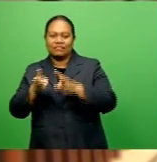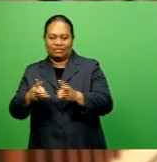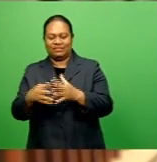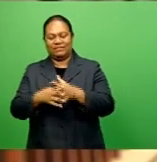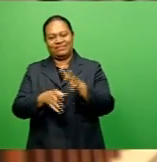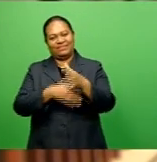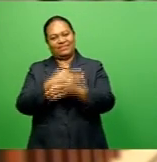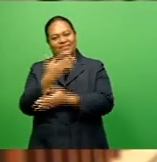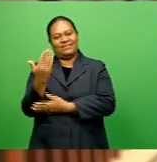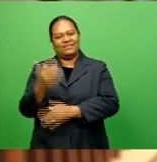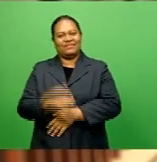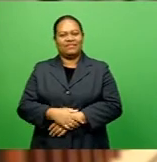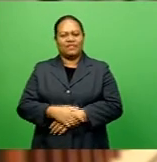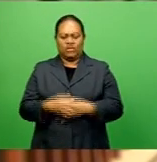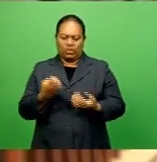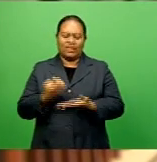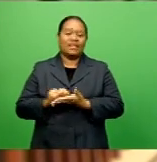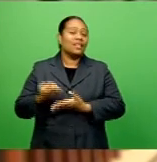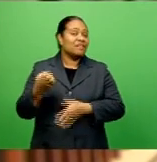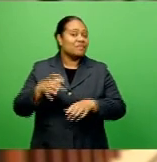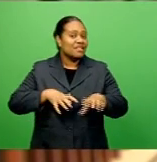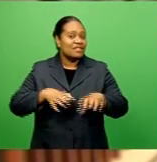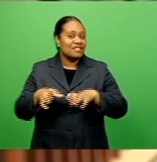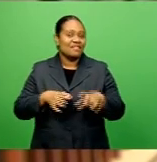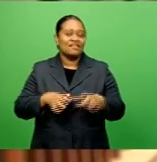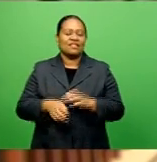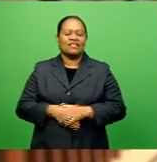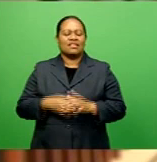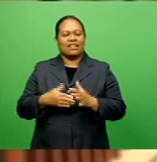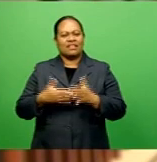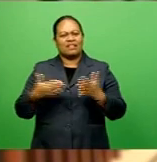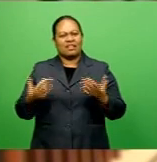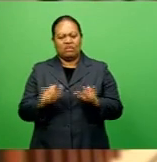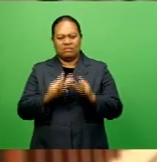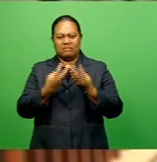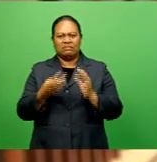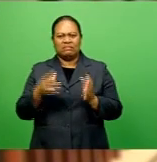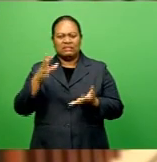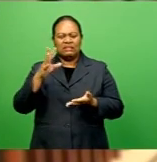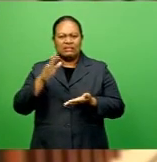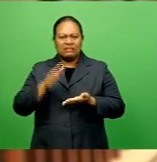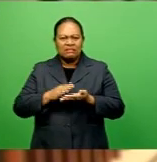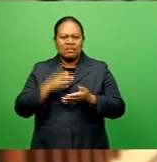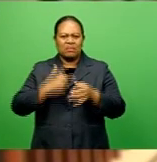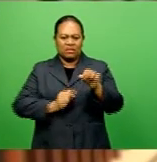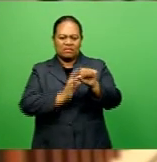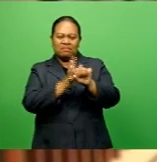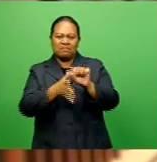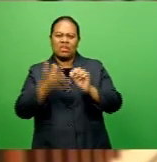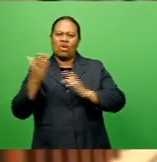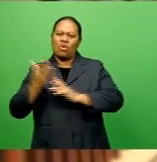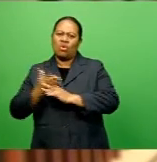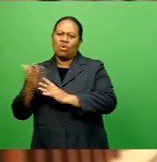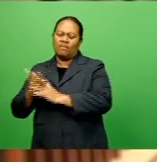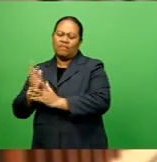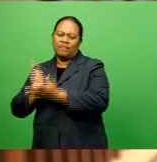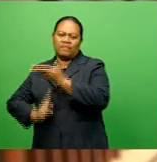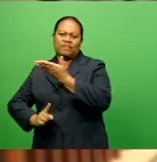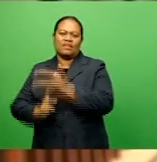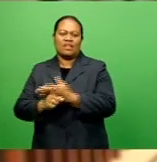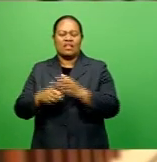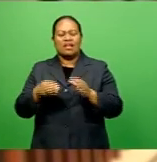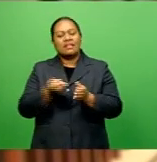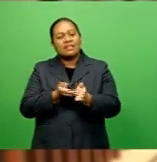Wednesday. Economic activity in the Eurozone are shrinking as strict pandemic lockdowns hit the bloc's dominant